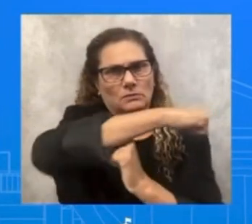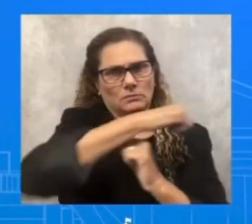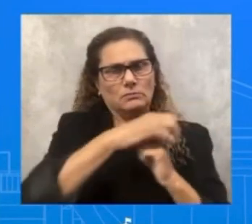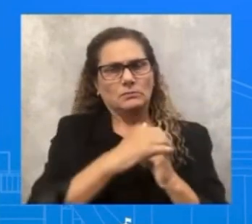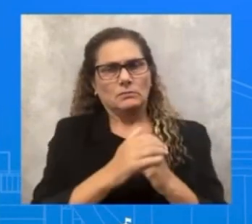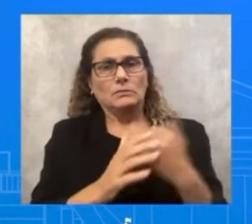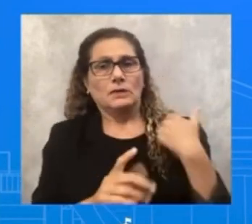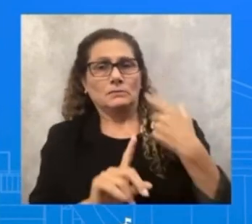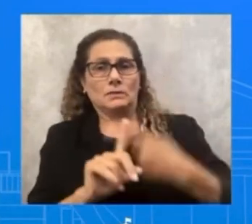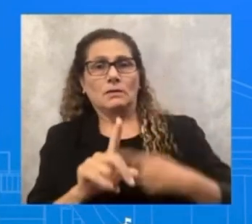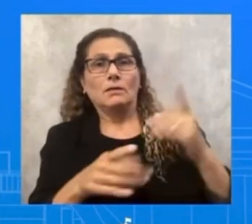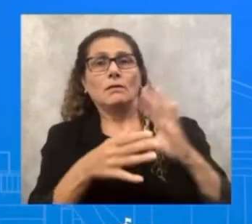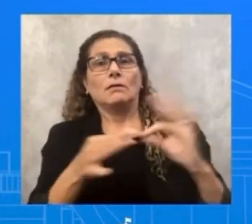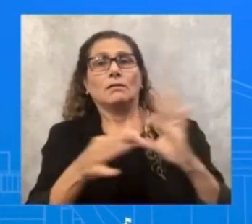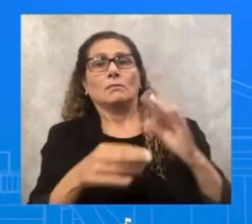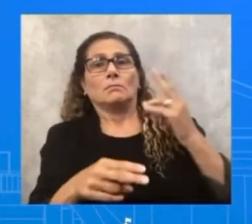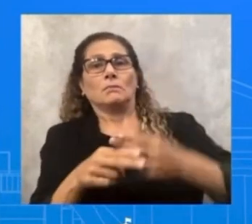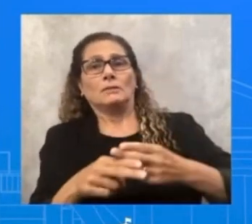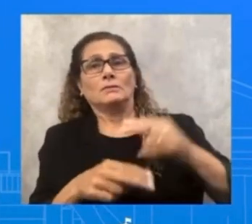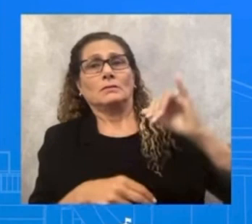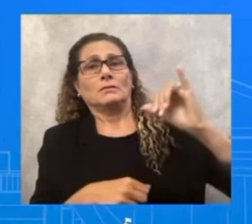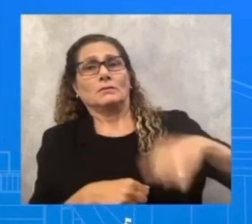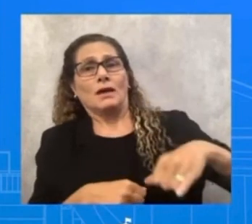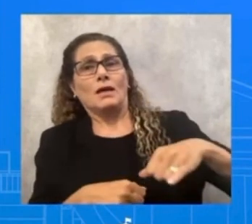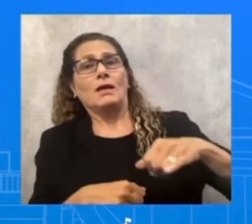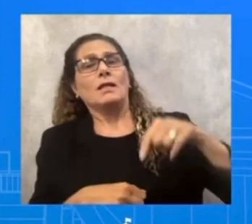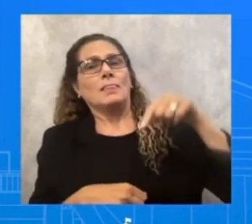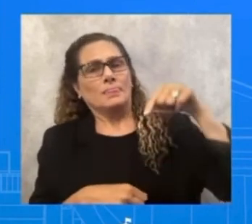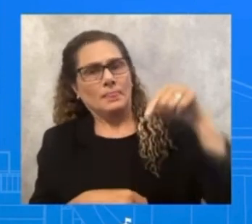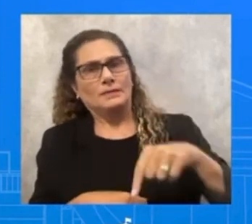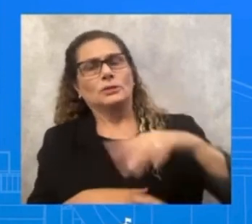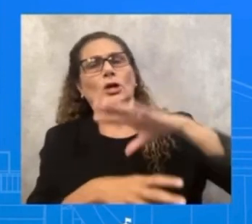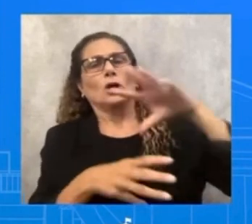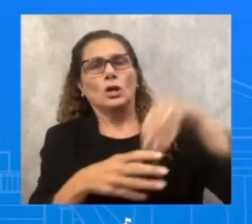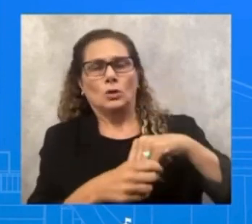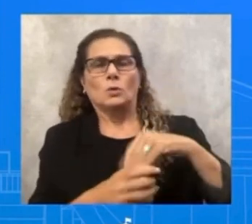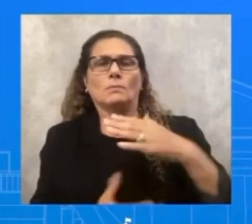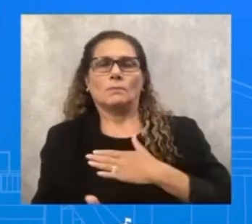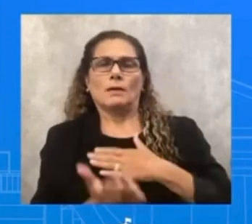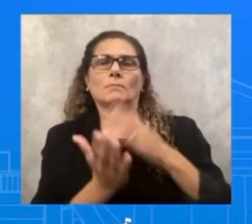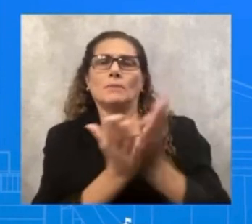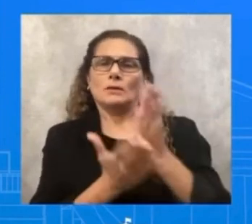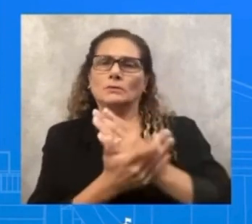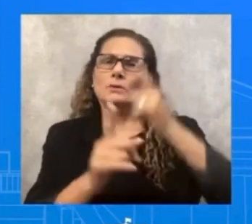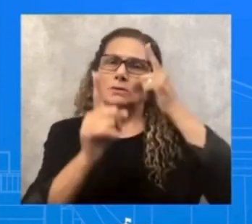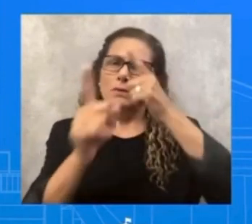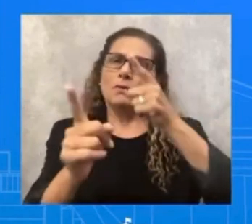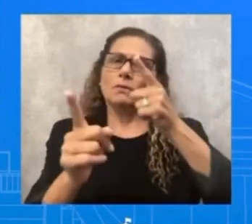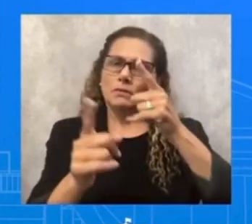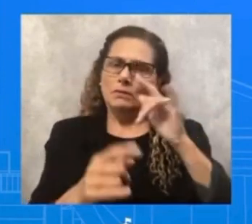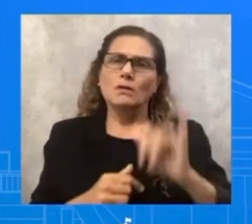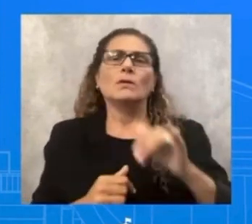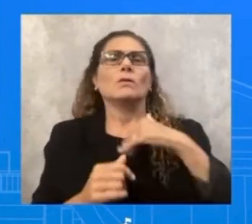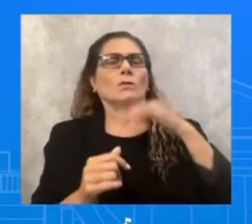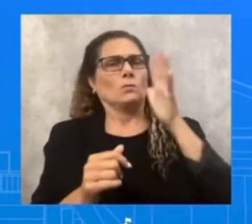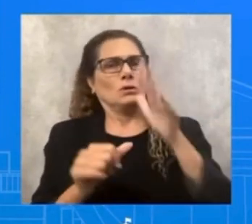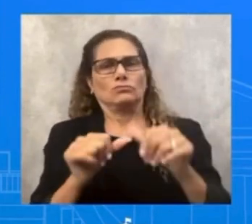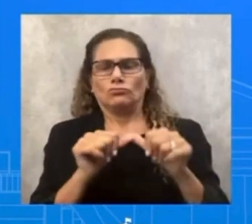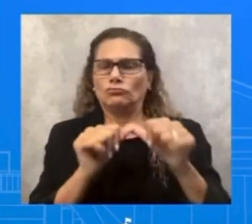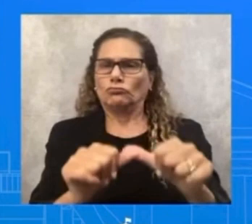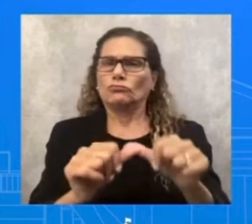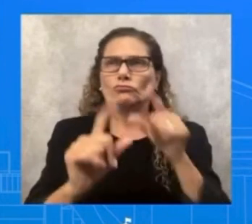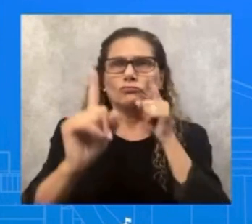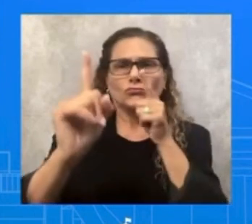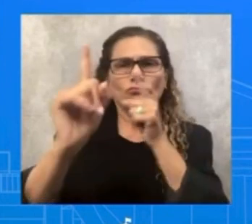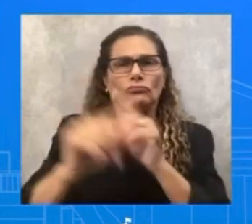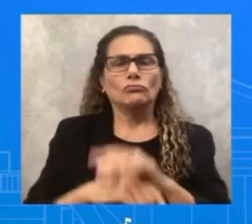there again. This is part of his budget, and it's something that we are championing consistently. But does the president think that that message resonates